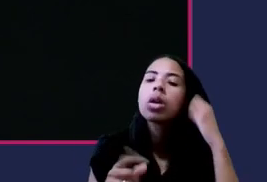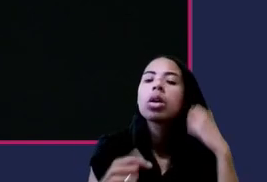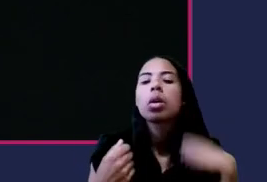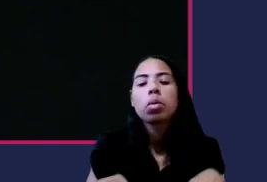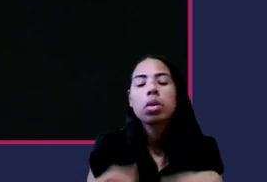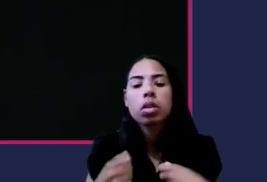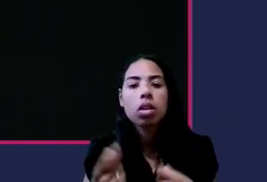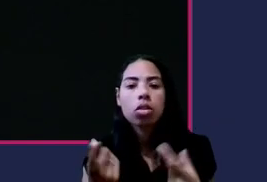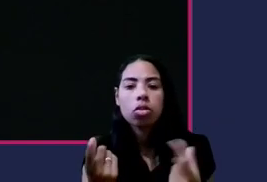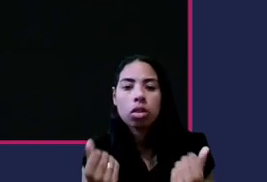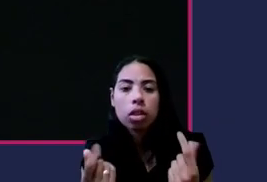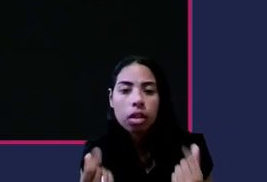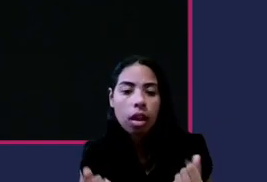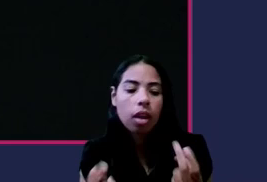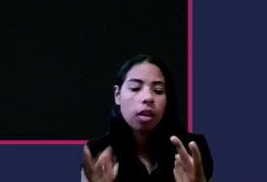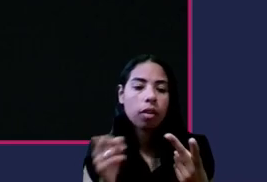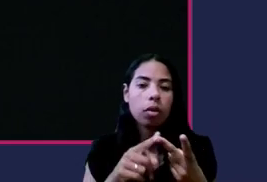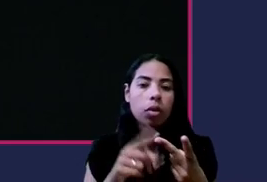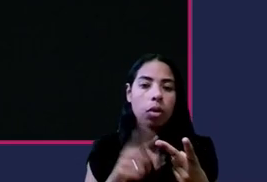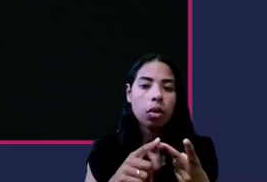Of course, we need